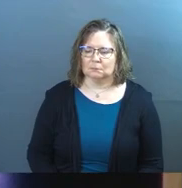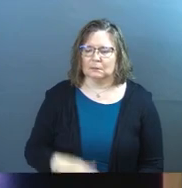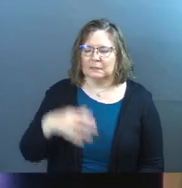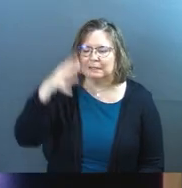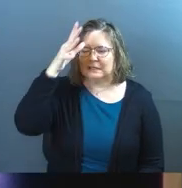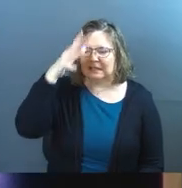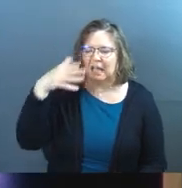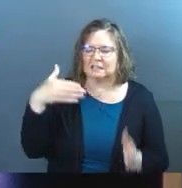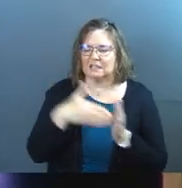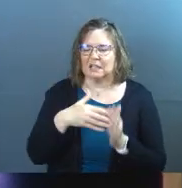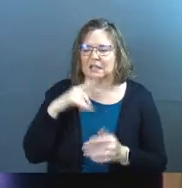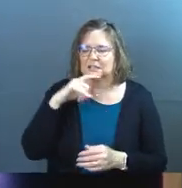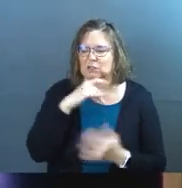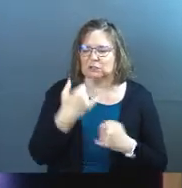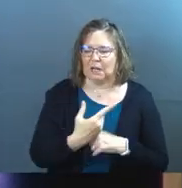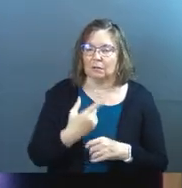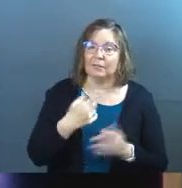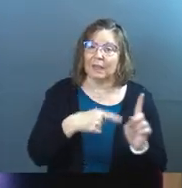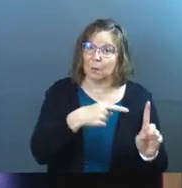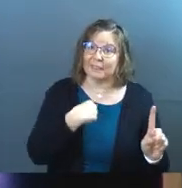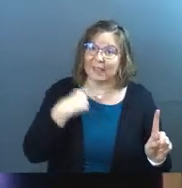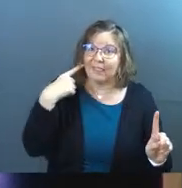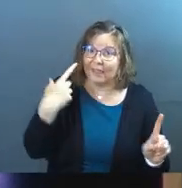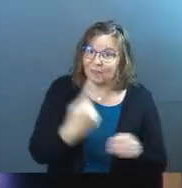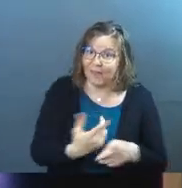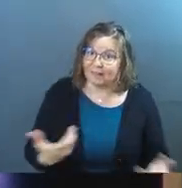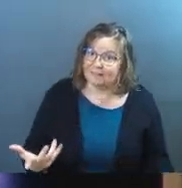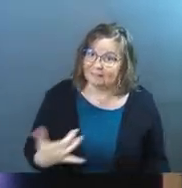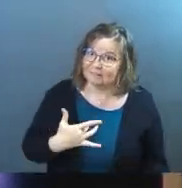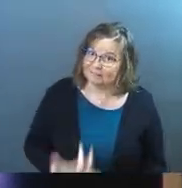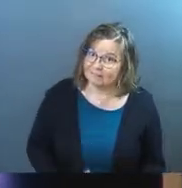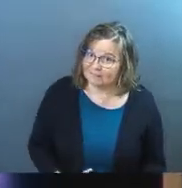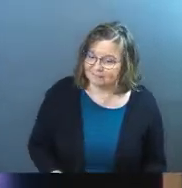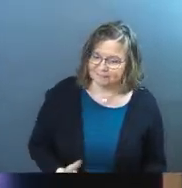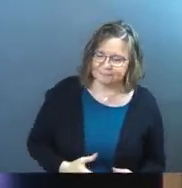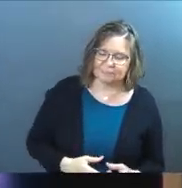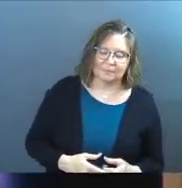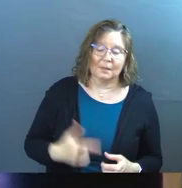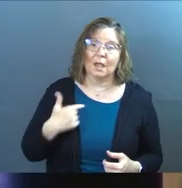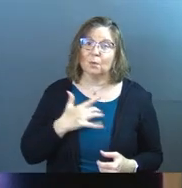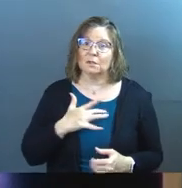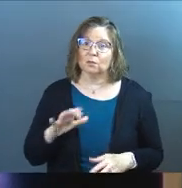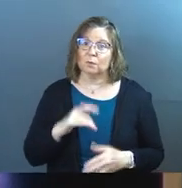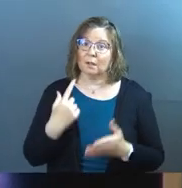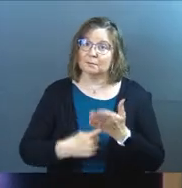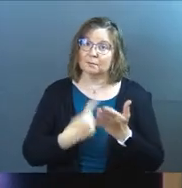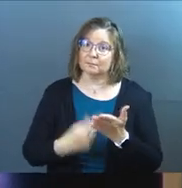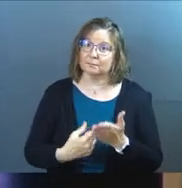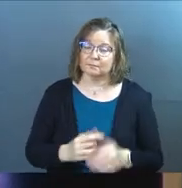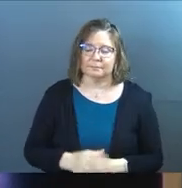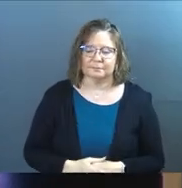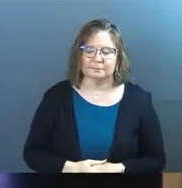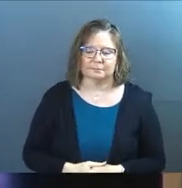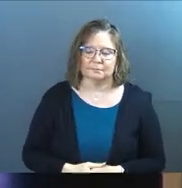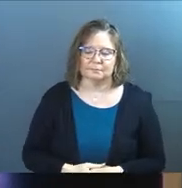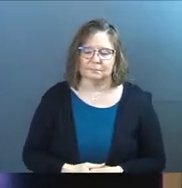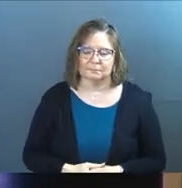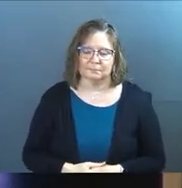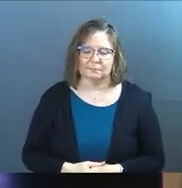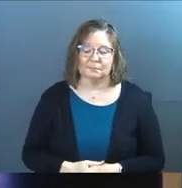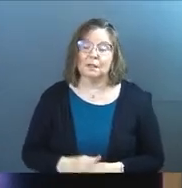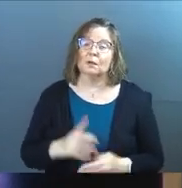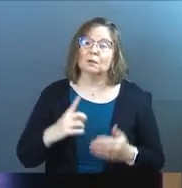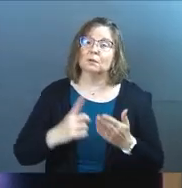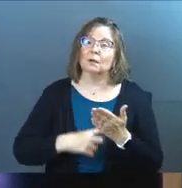Dad's anti-cereal today. That's where their mind went, right? And we do that sometimes. And